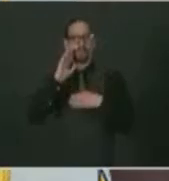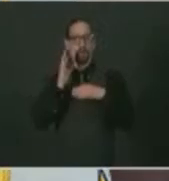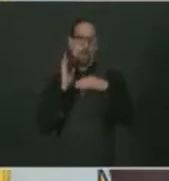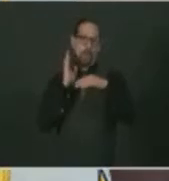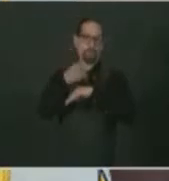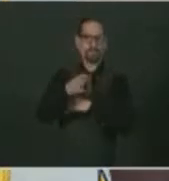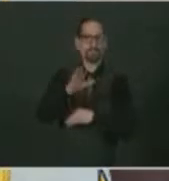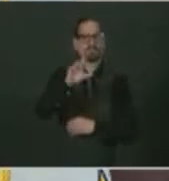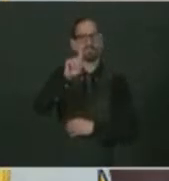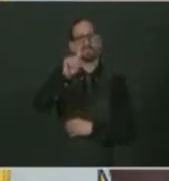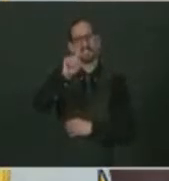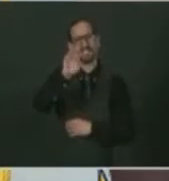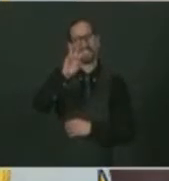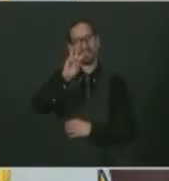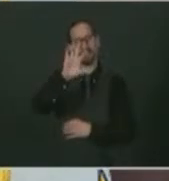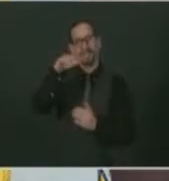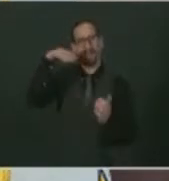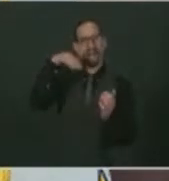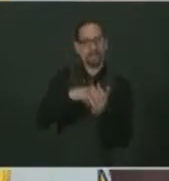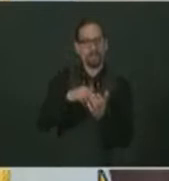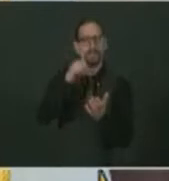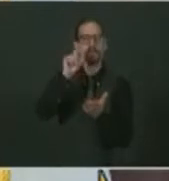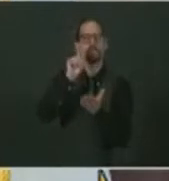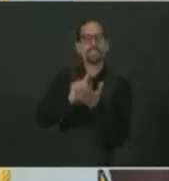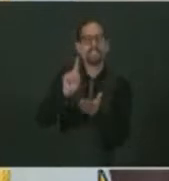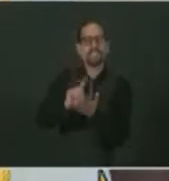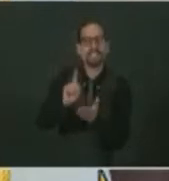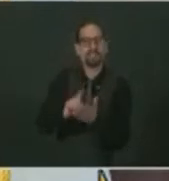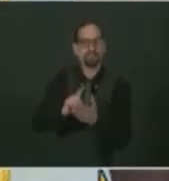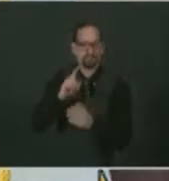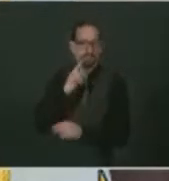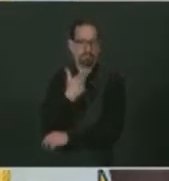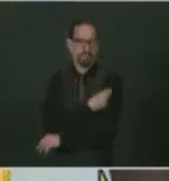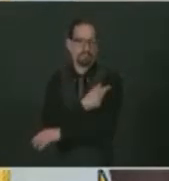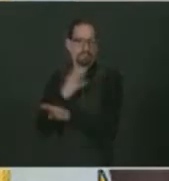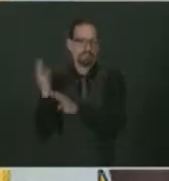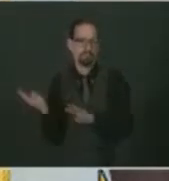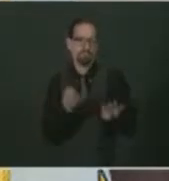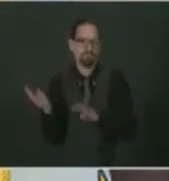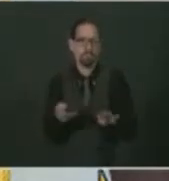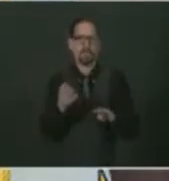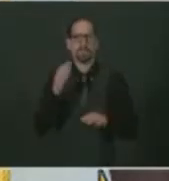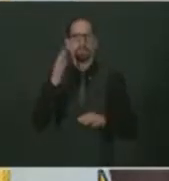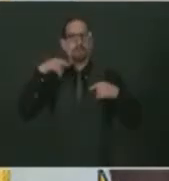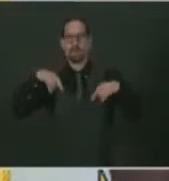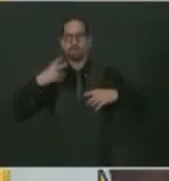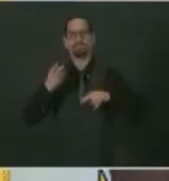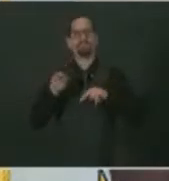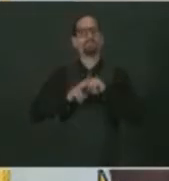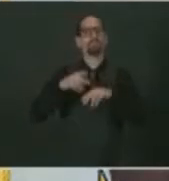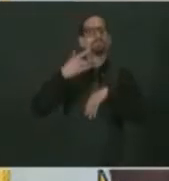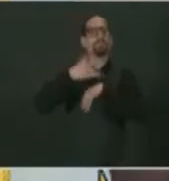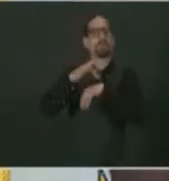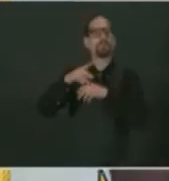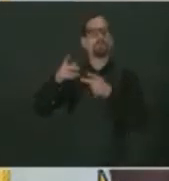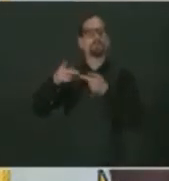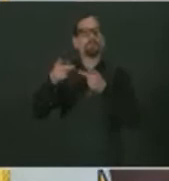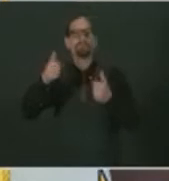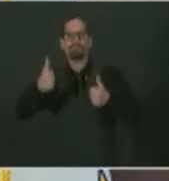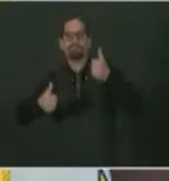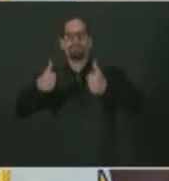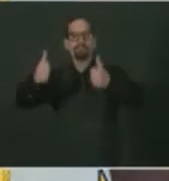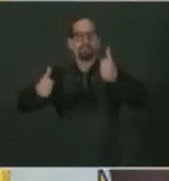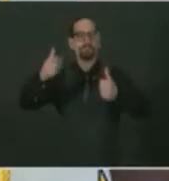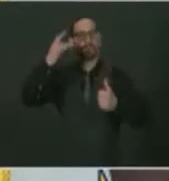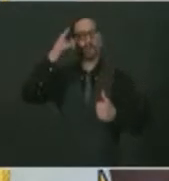week. The reason we're building out this capacity is because, as the director indicated, we're being told to expect much more